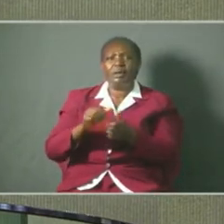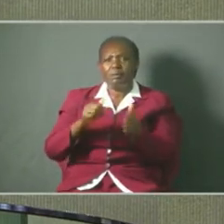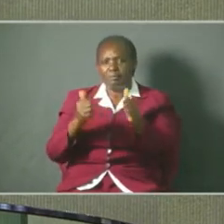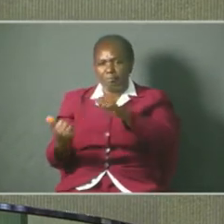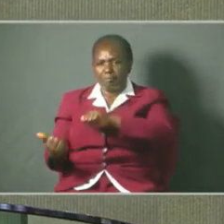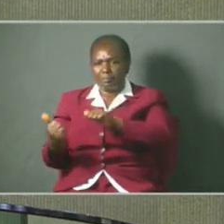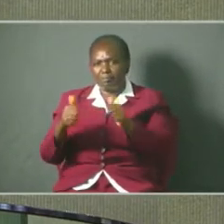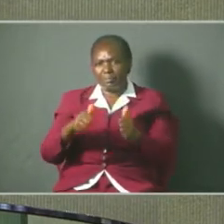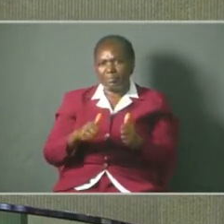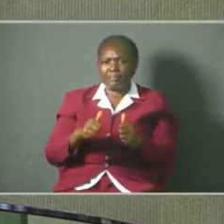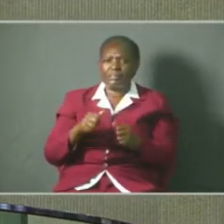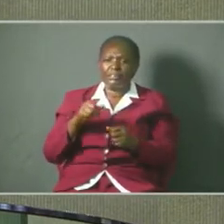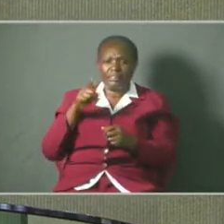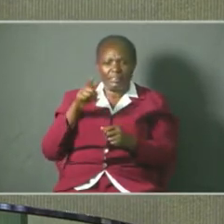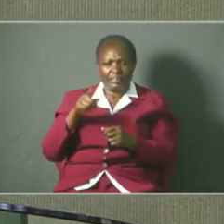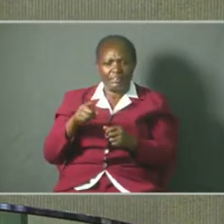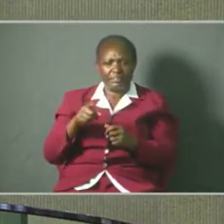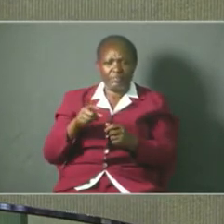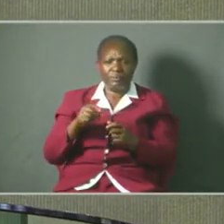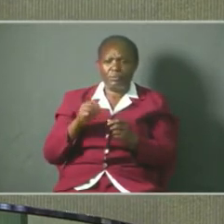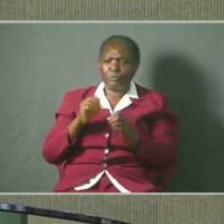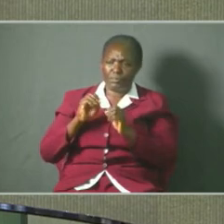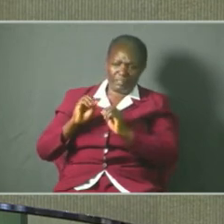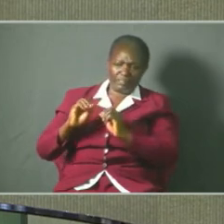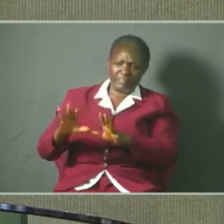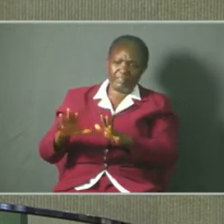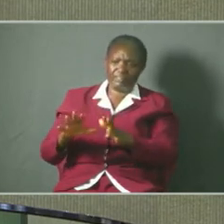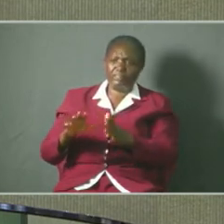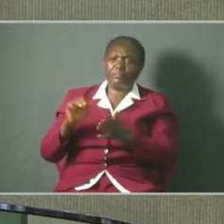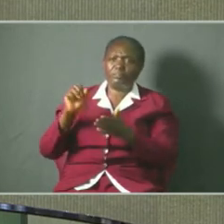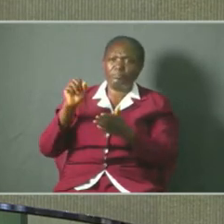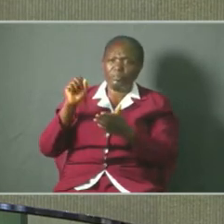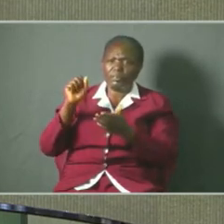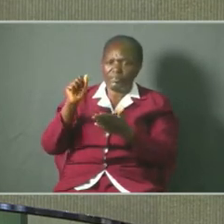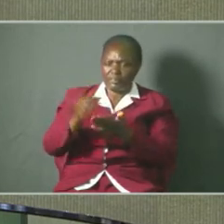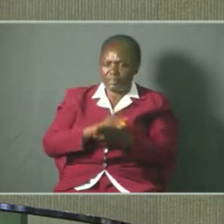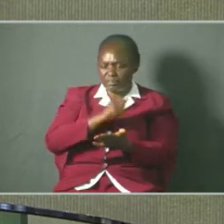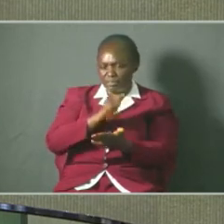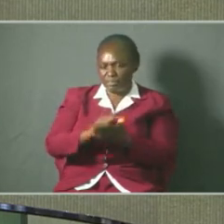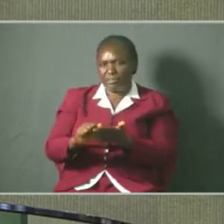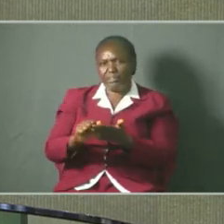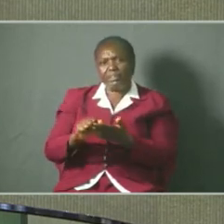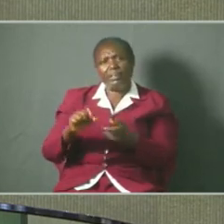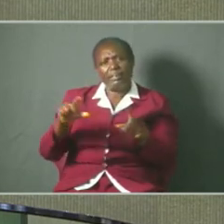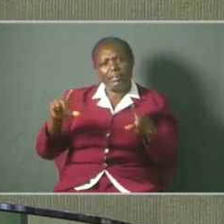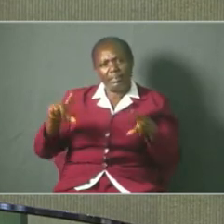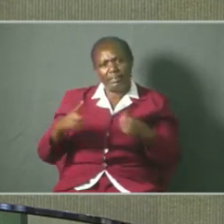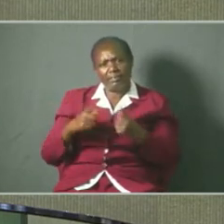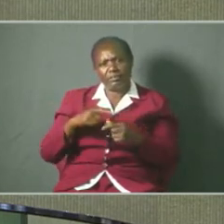be condemned. So go and preach this good news